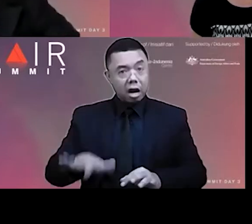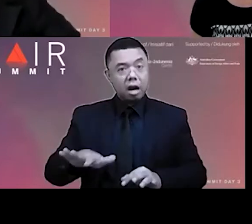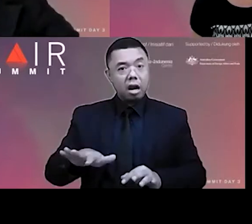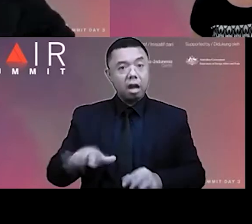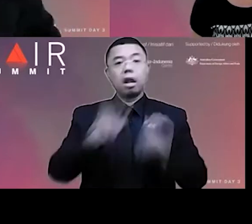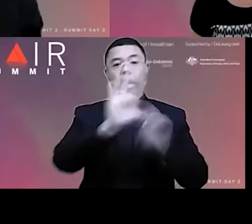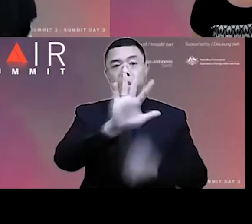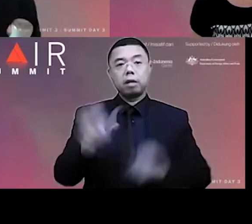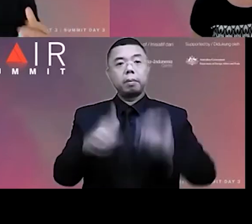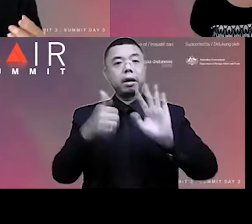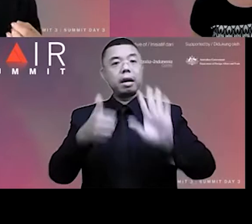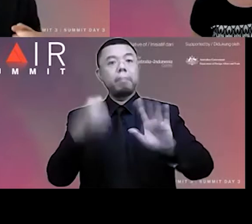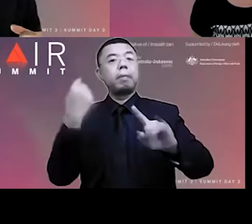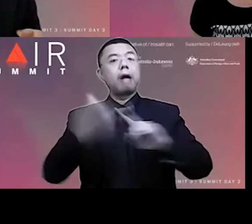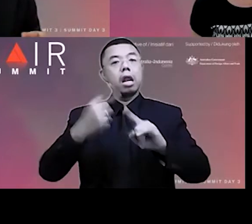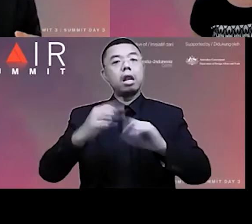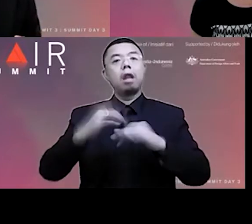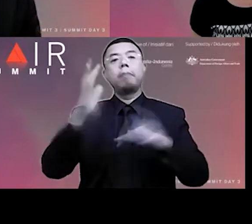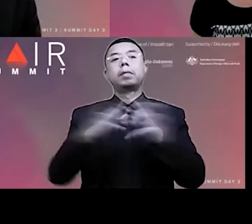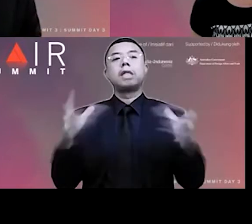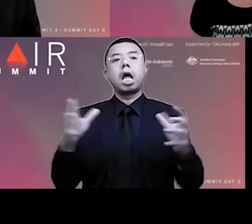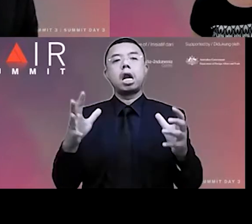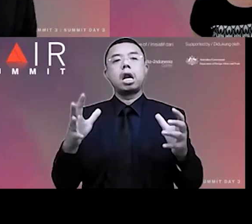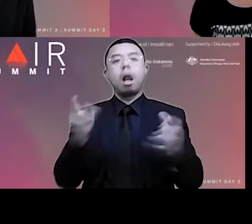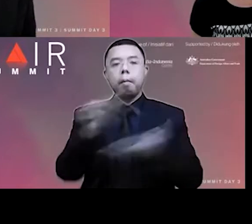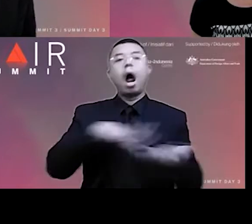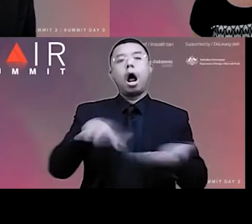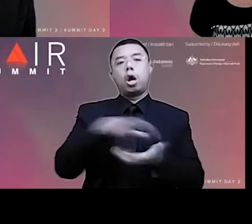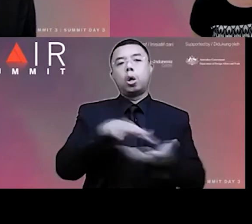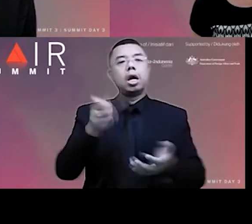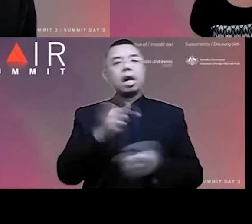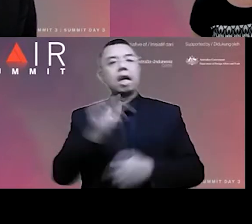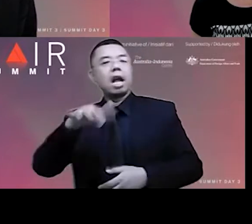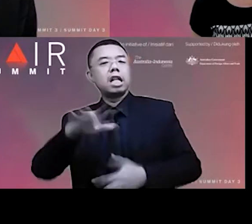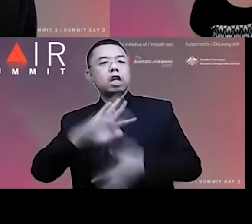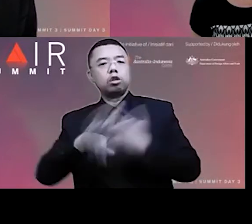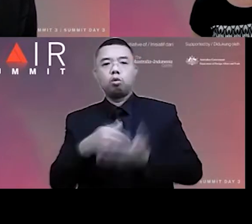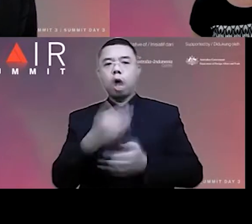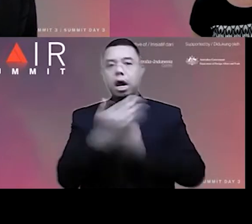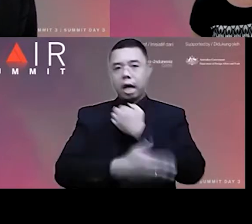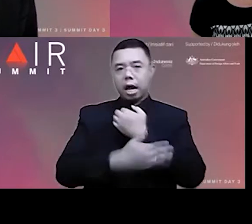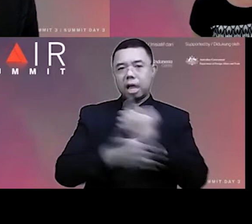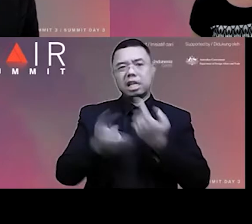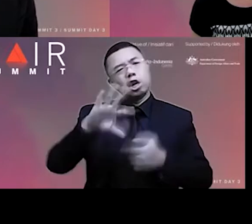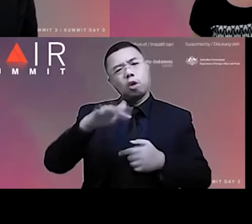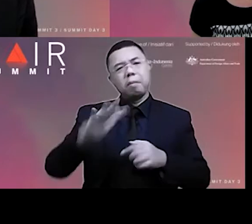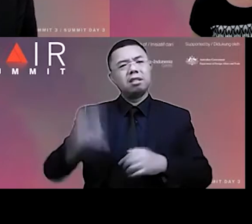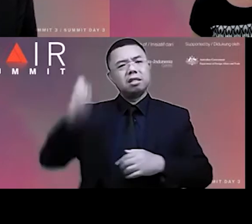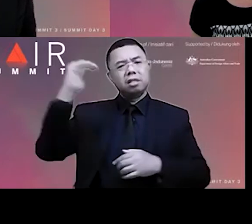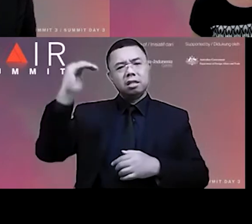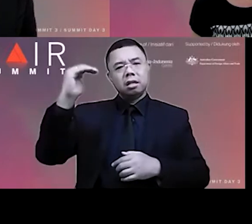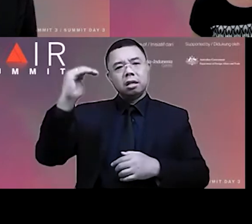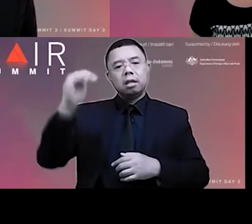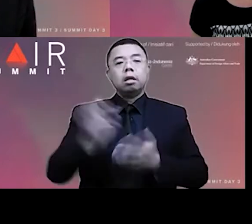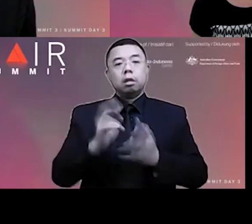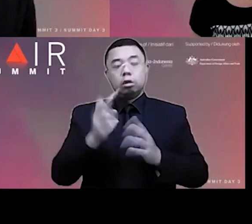than the average across the country. So it's quite high. And these two provinces are known